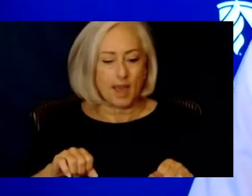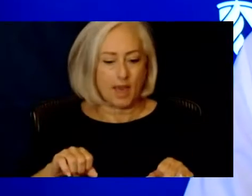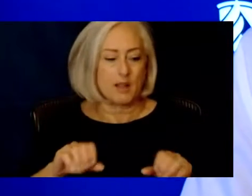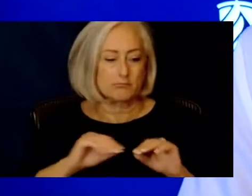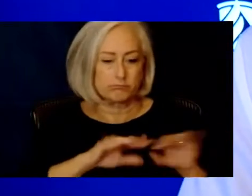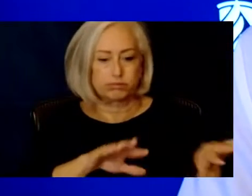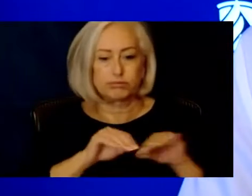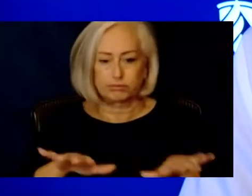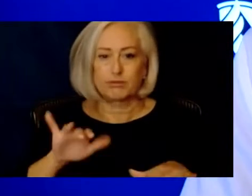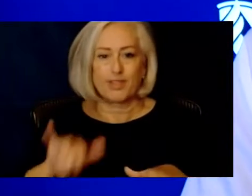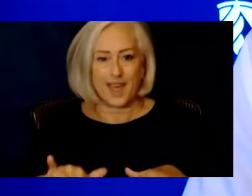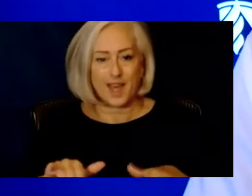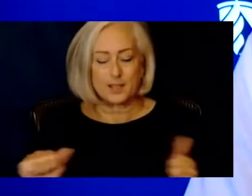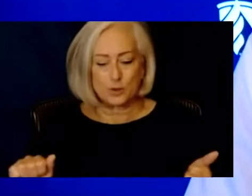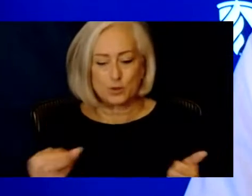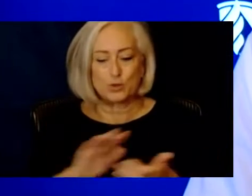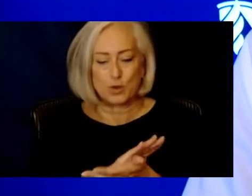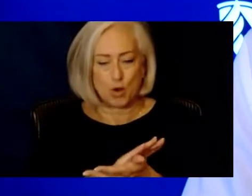infections.